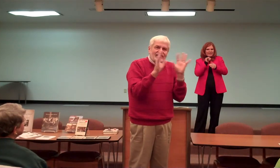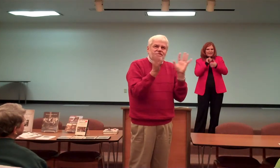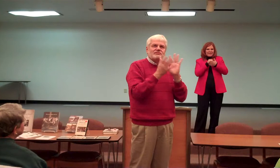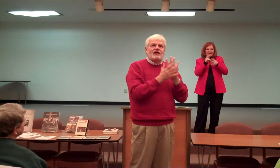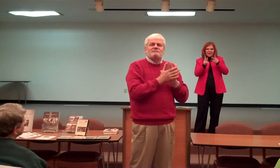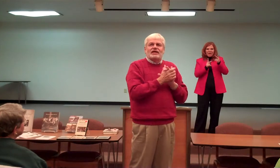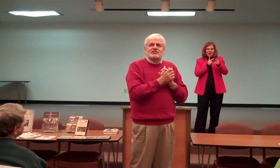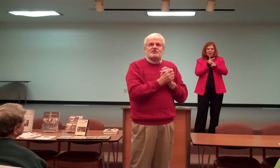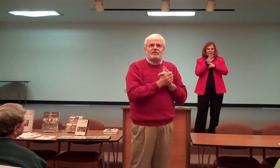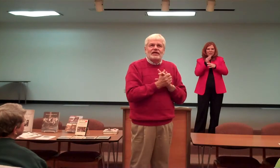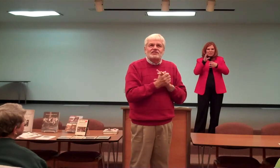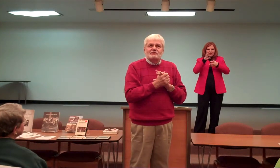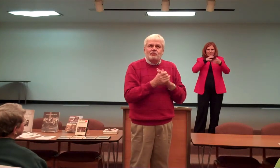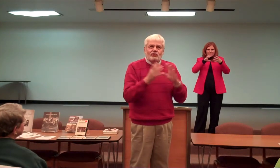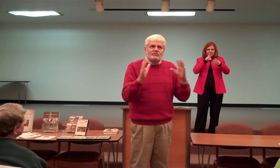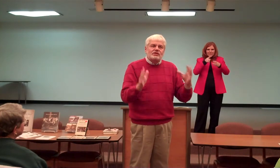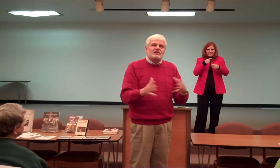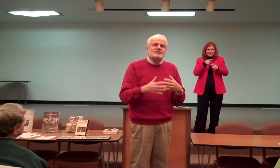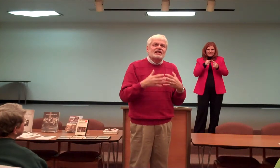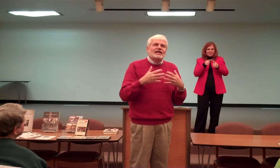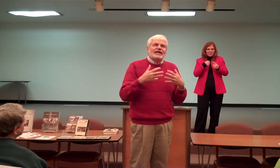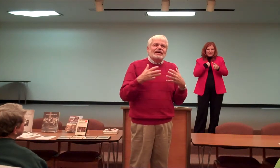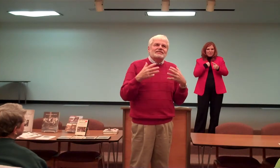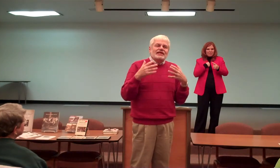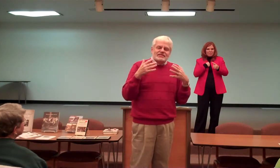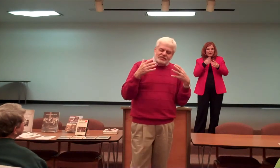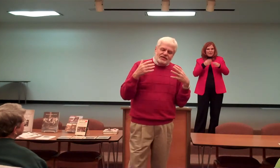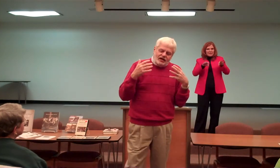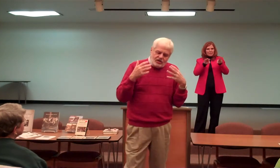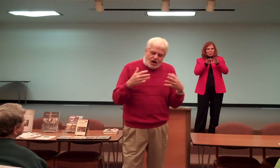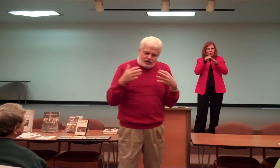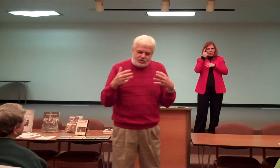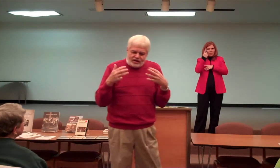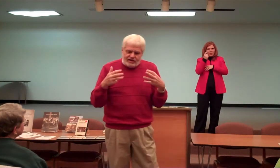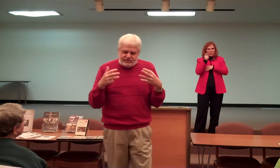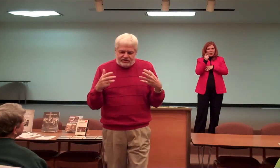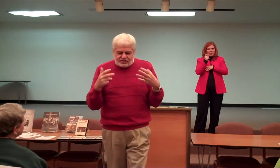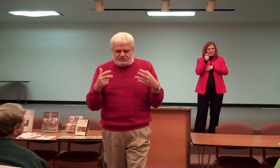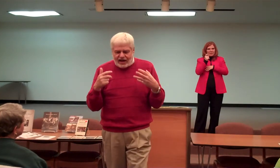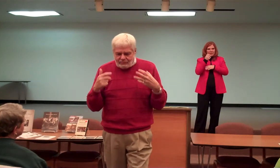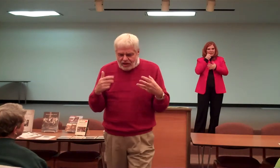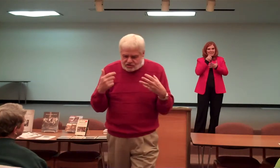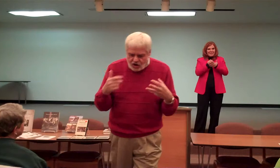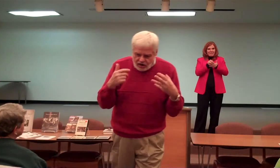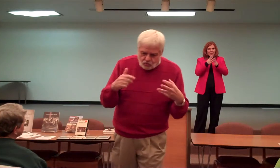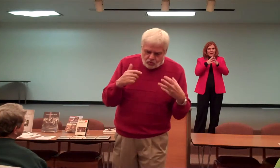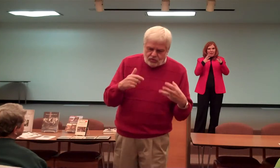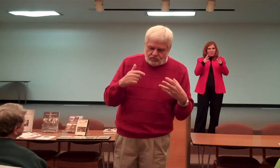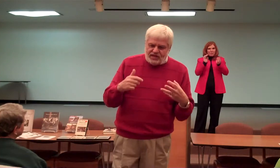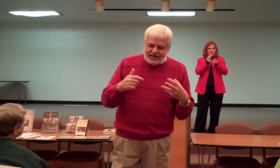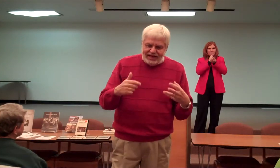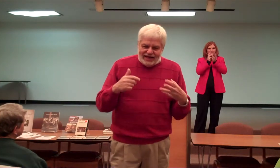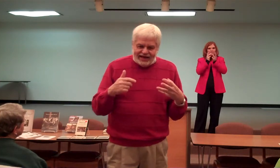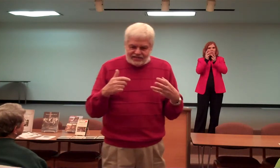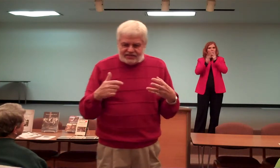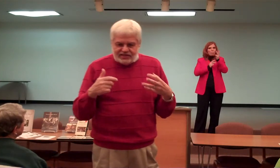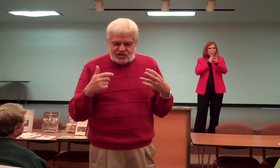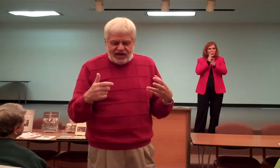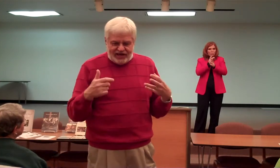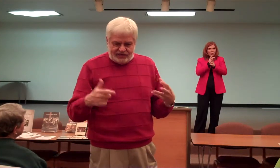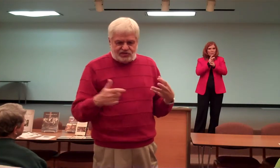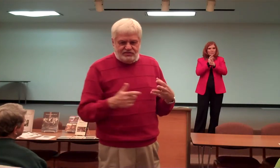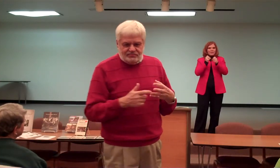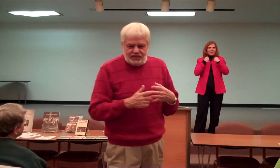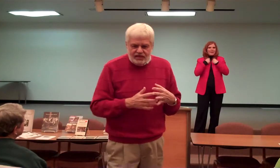That kind of mix to me is important because it's concrete evidence of how much our world